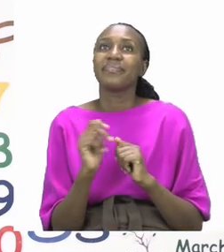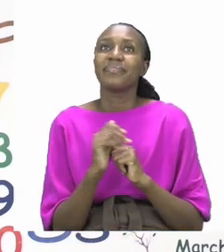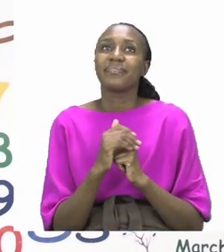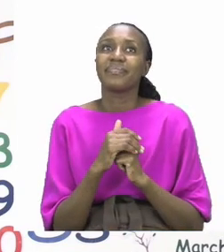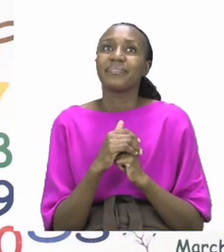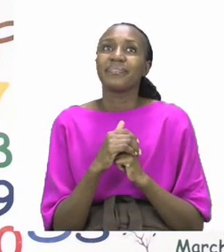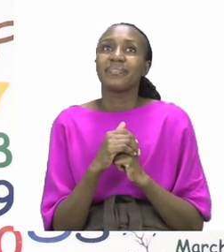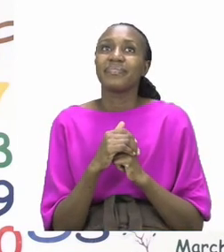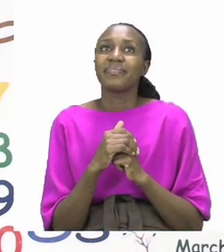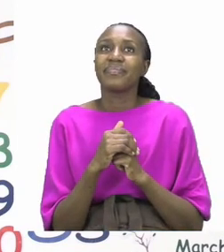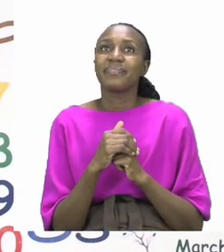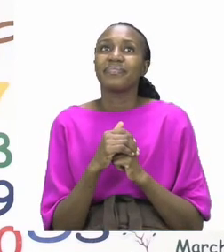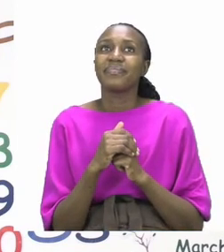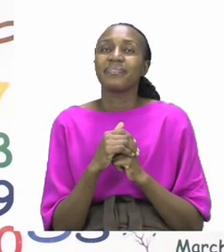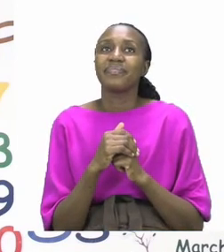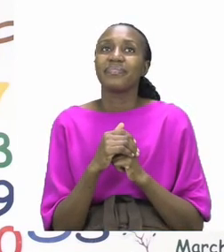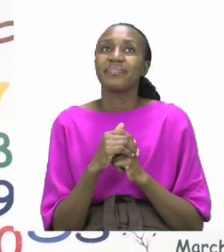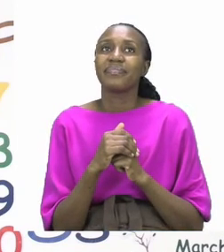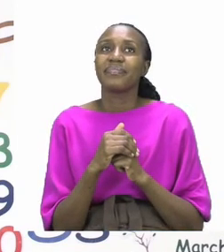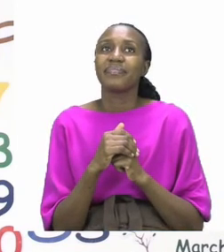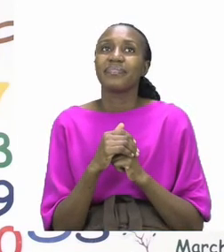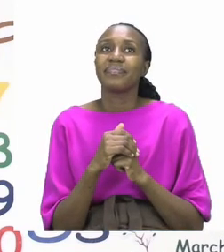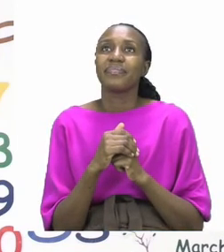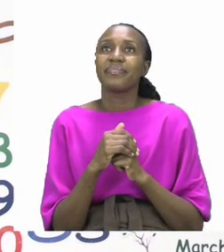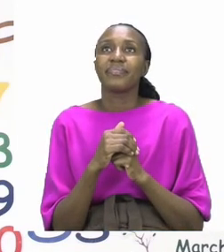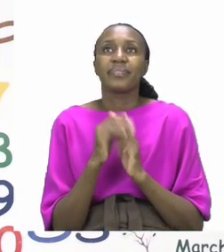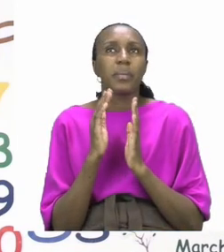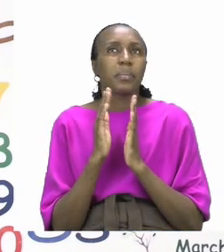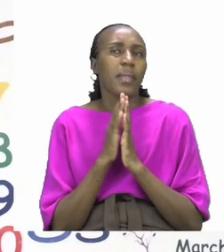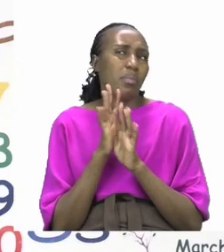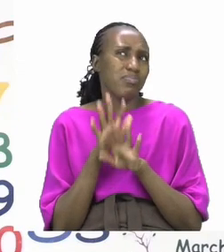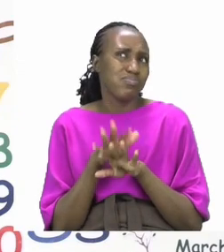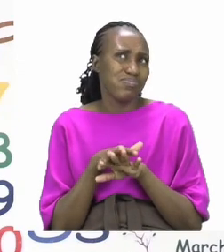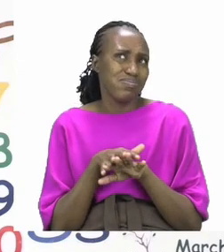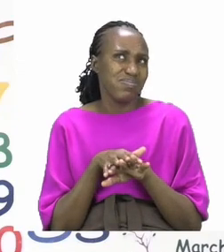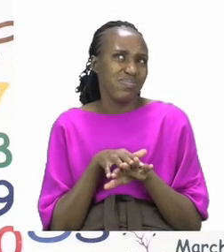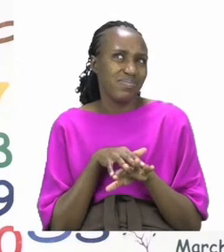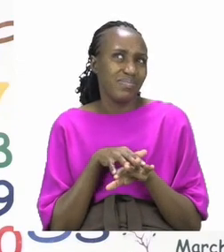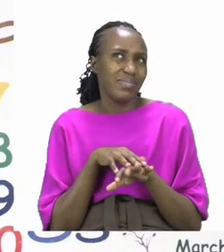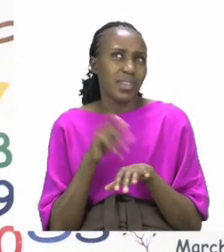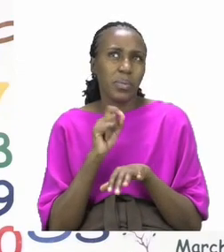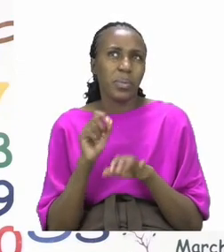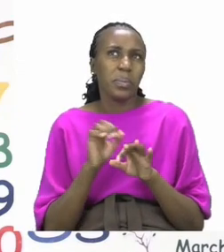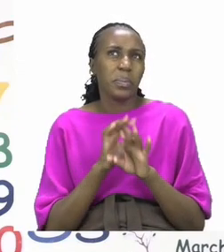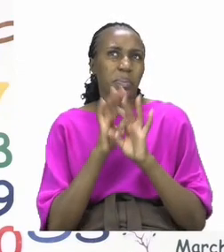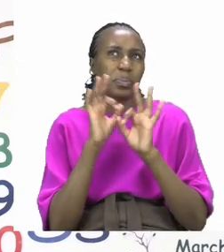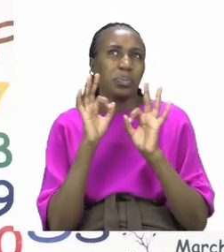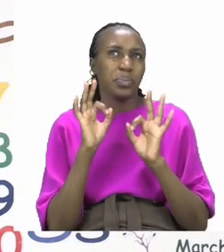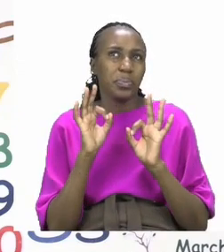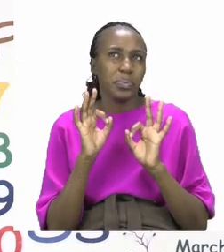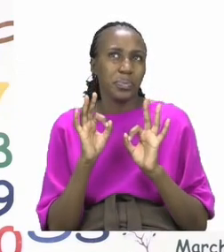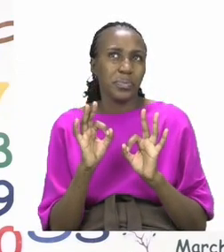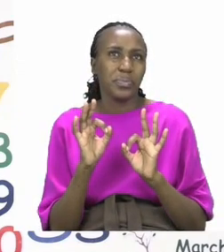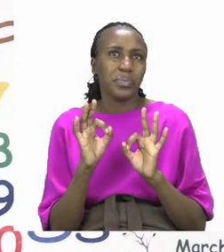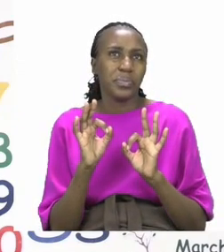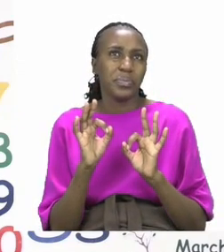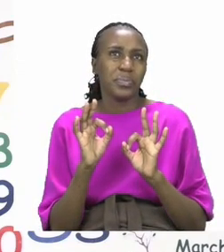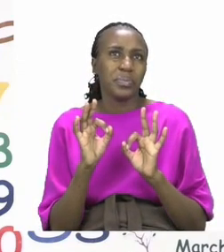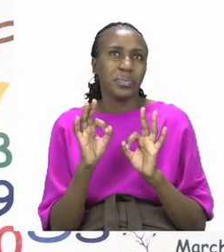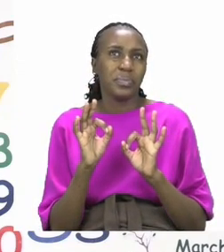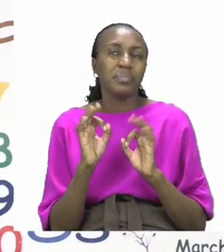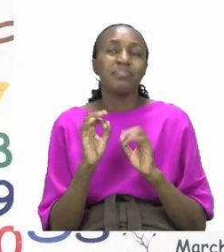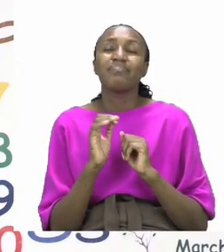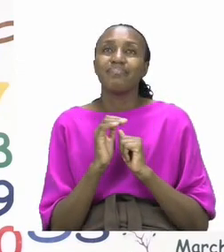it out. So, take your time, boys and girls. Make sure that when you're done with your word search, you label